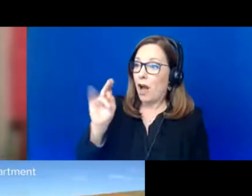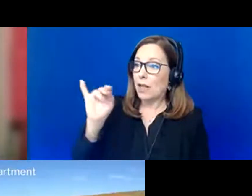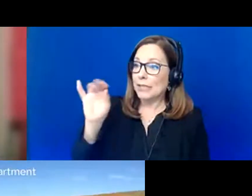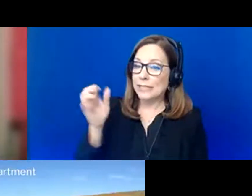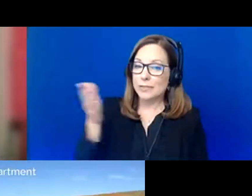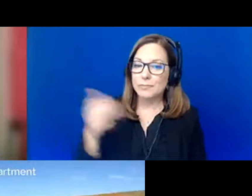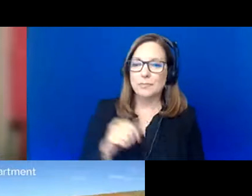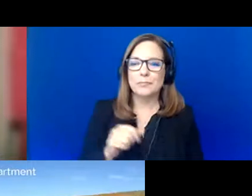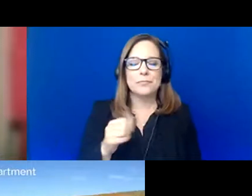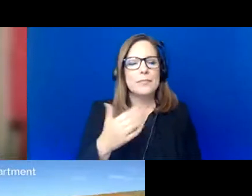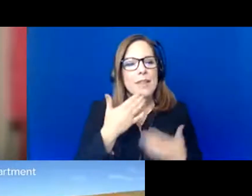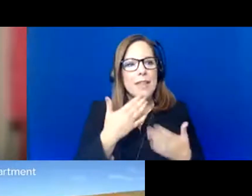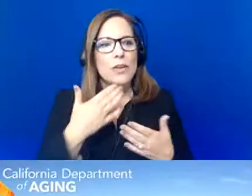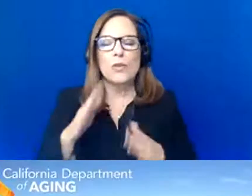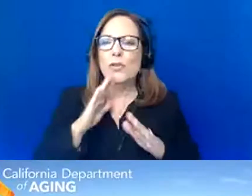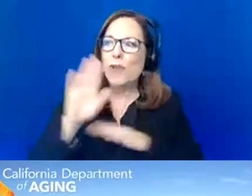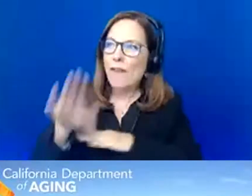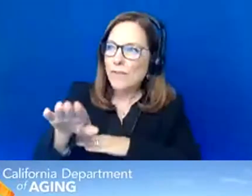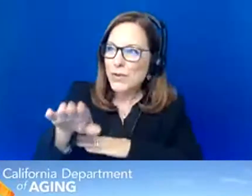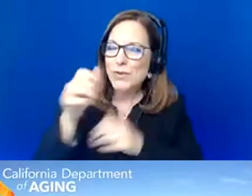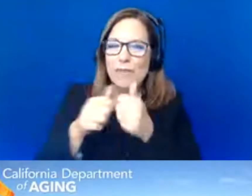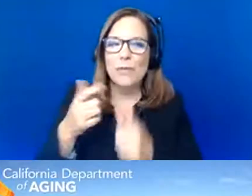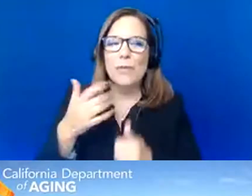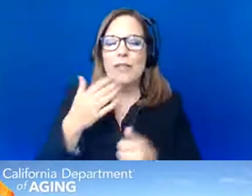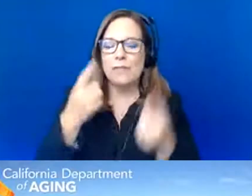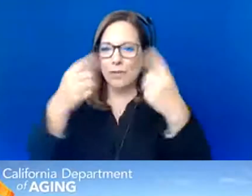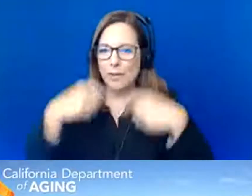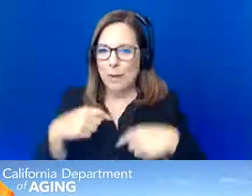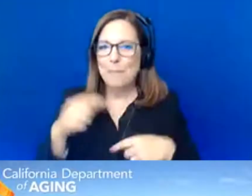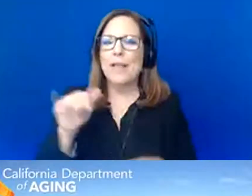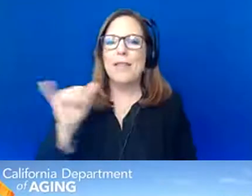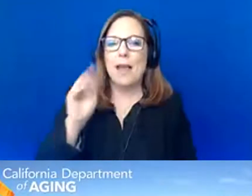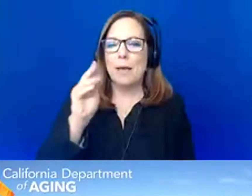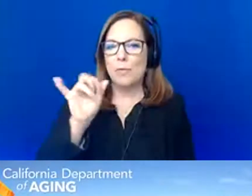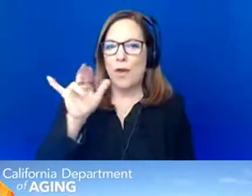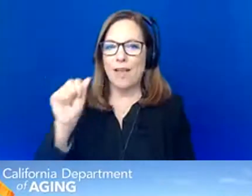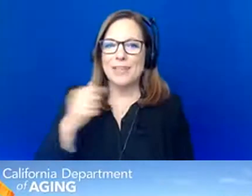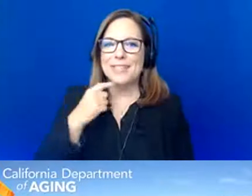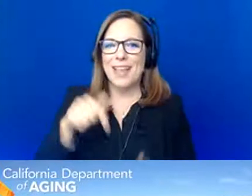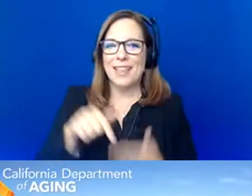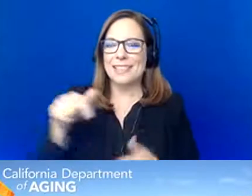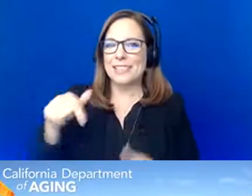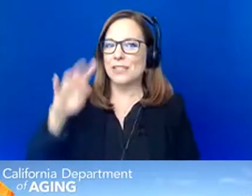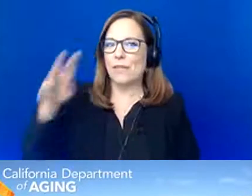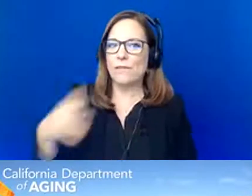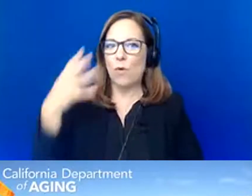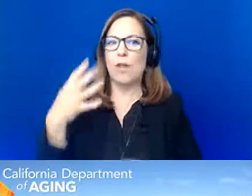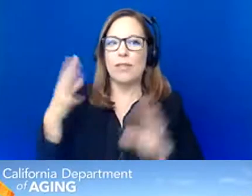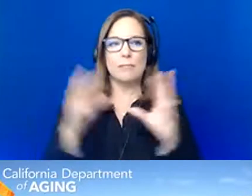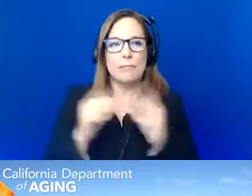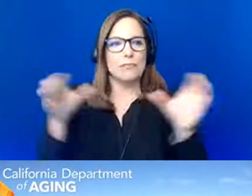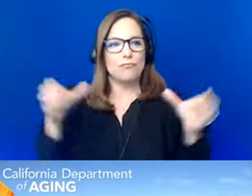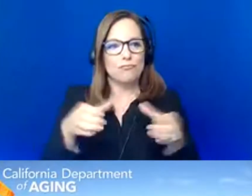Thanks, Maria. Good afternoon, everyone, and thank you for joining. Like Maria said, this is our fourth town hall that we have